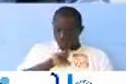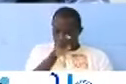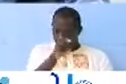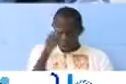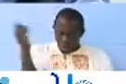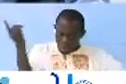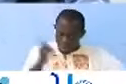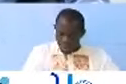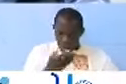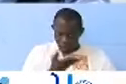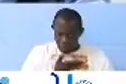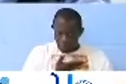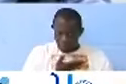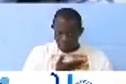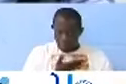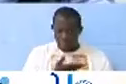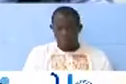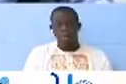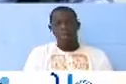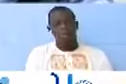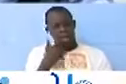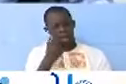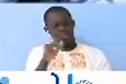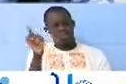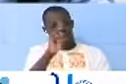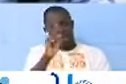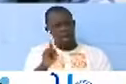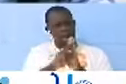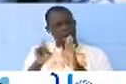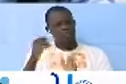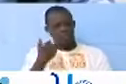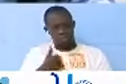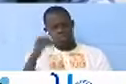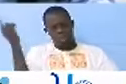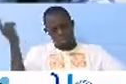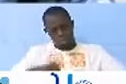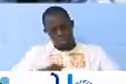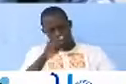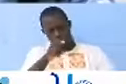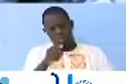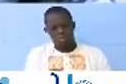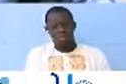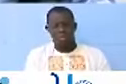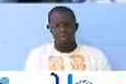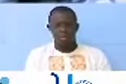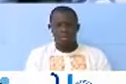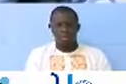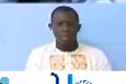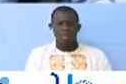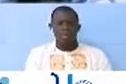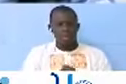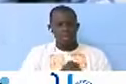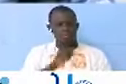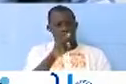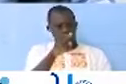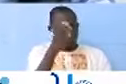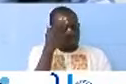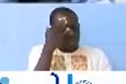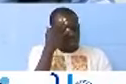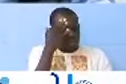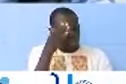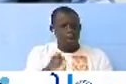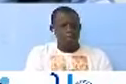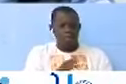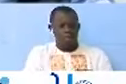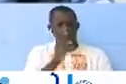beaten. I said, what kind of people beat you? He said to me, you know, it was in the